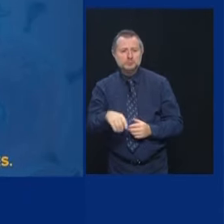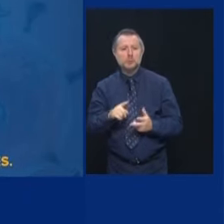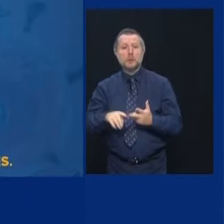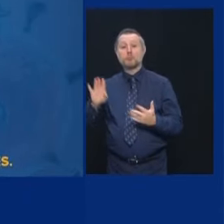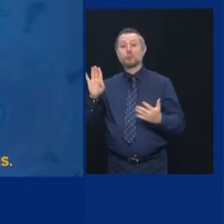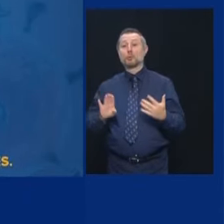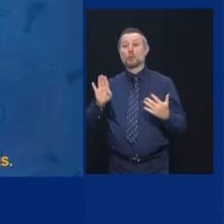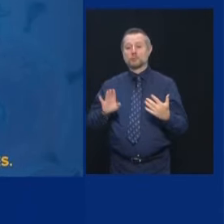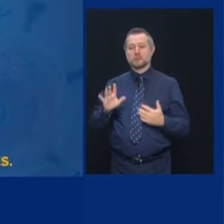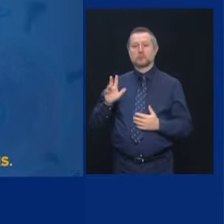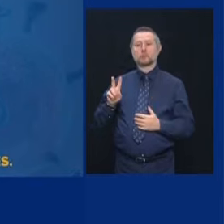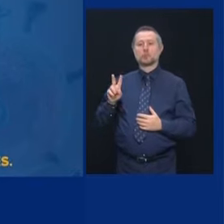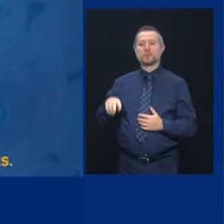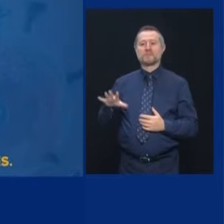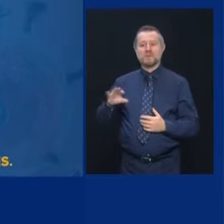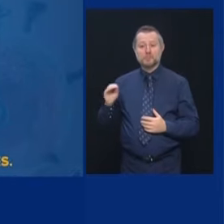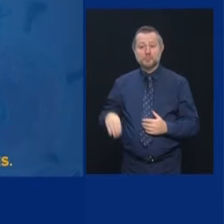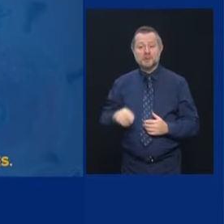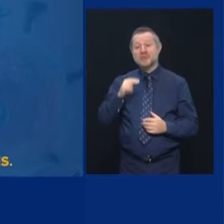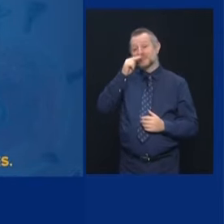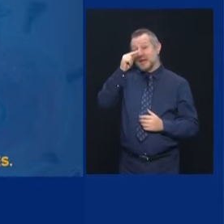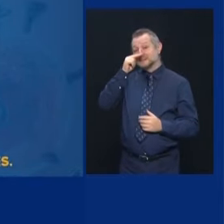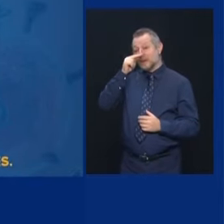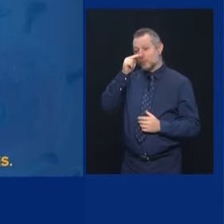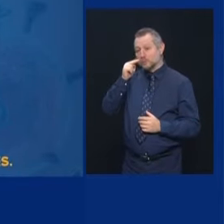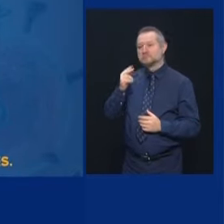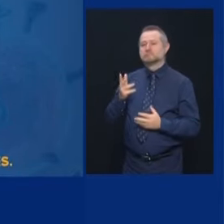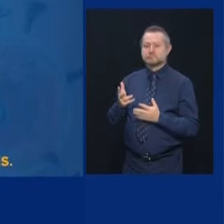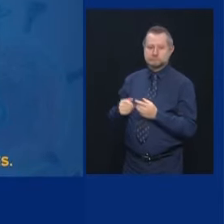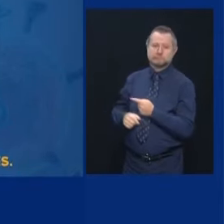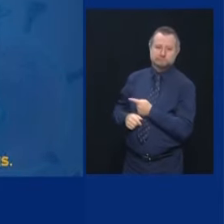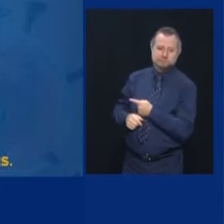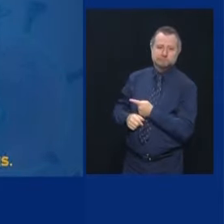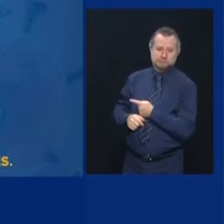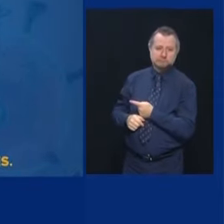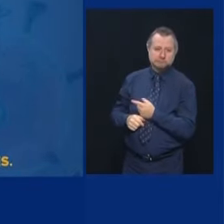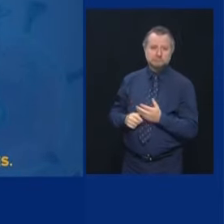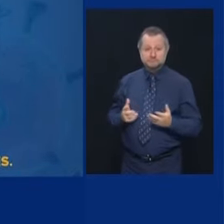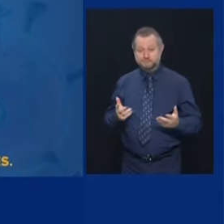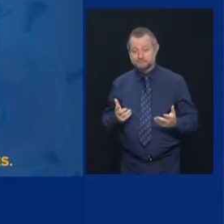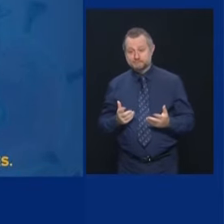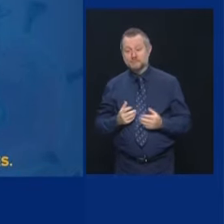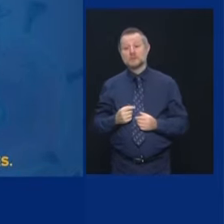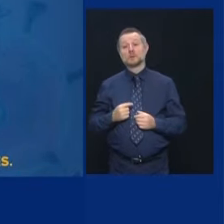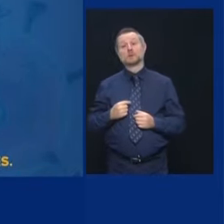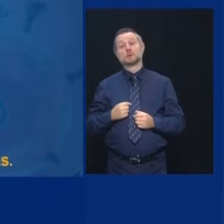there with a hotspot in one section of Nassau.